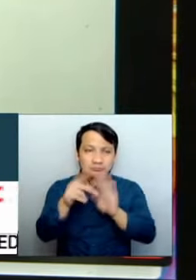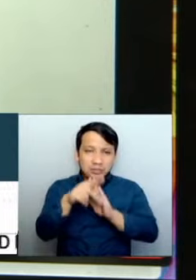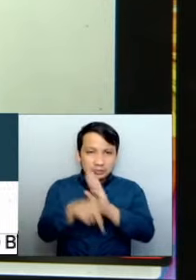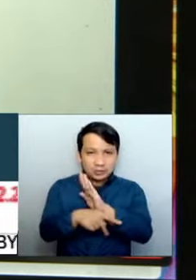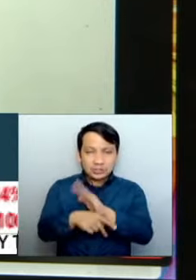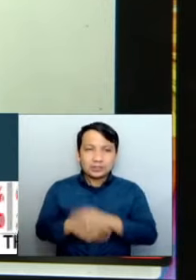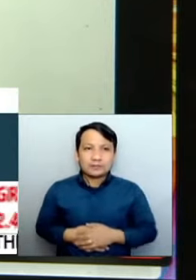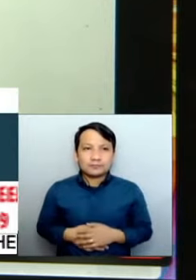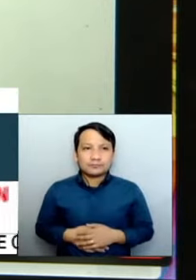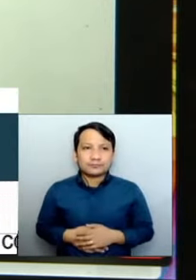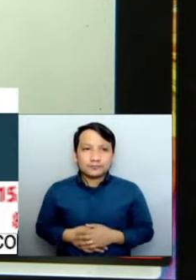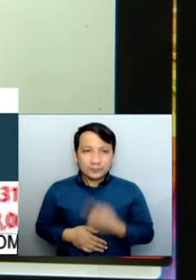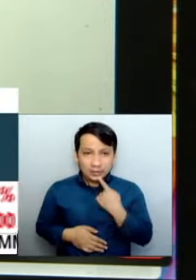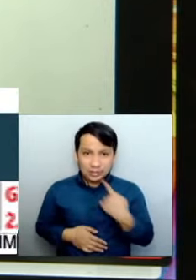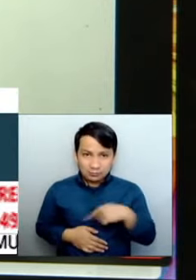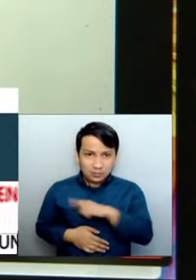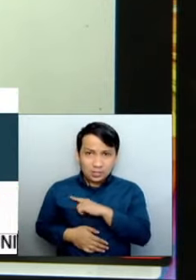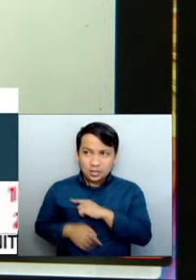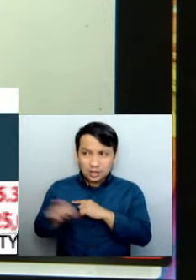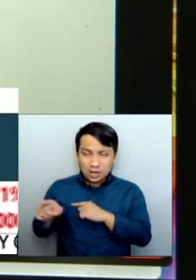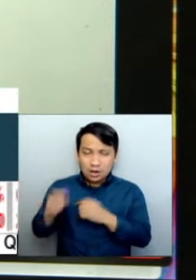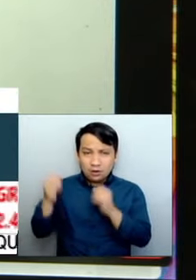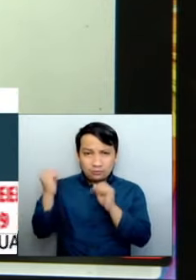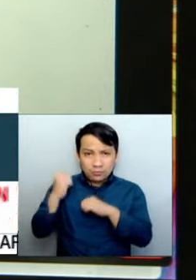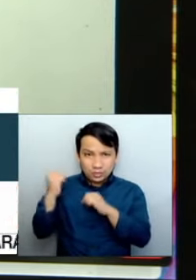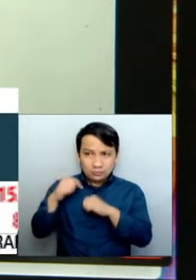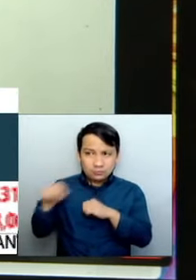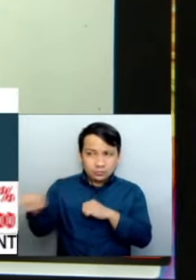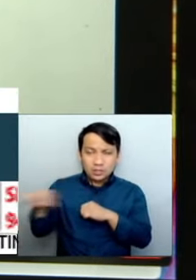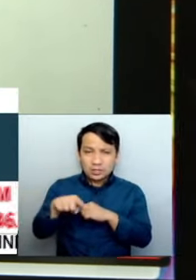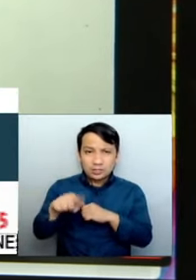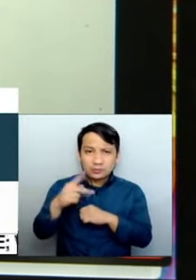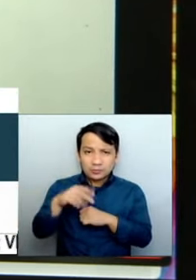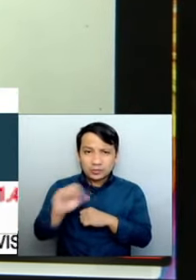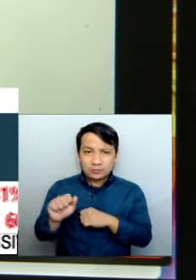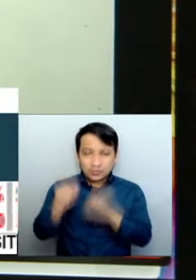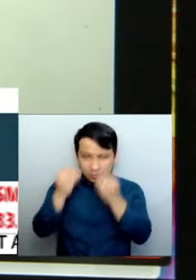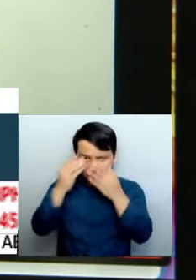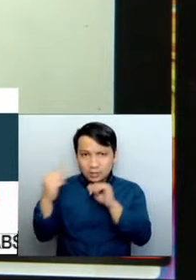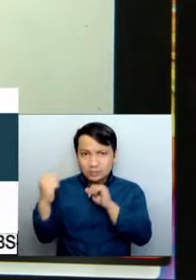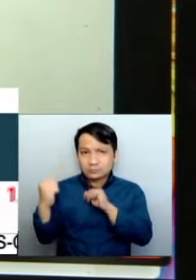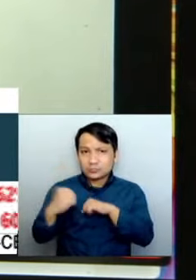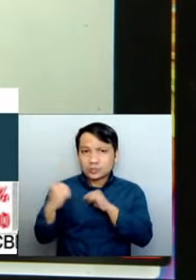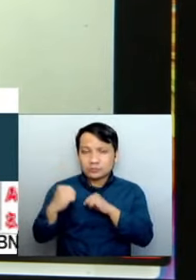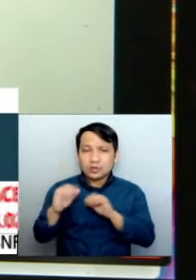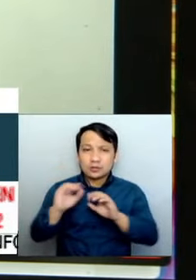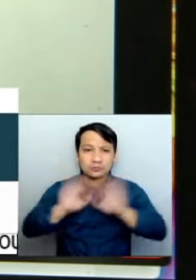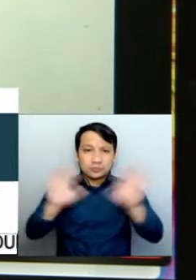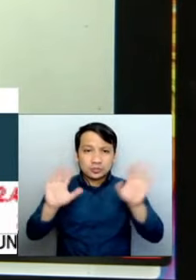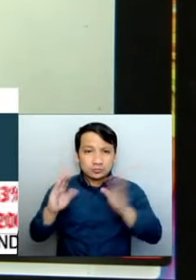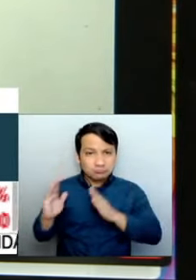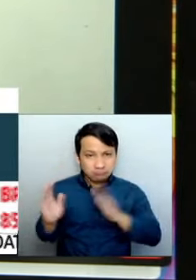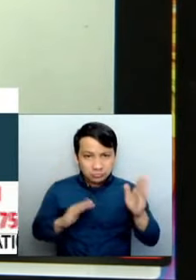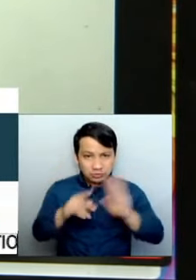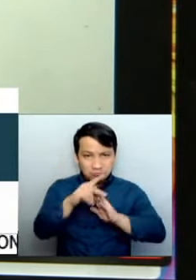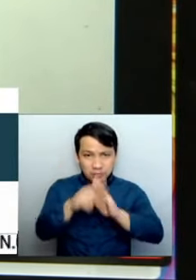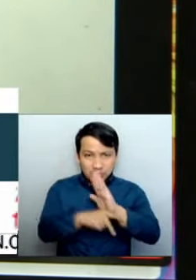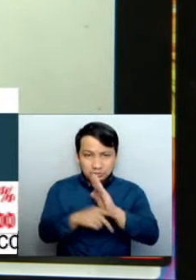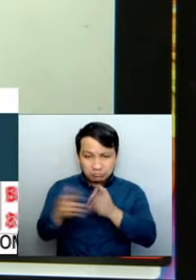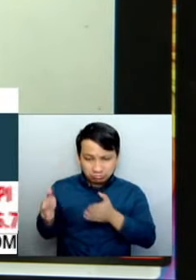PNP ay tutupad dun sa naging usapan. Malinaw po yung naging parameters